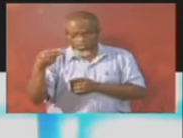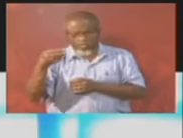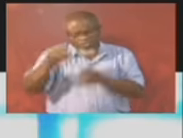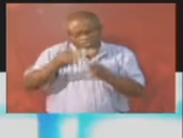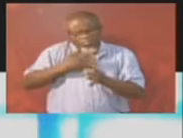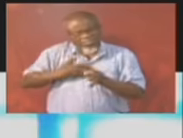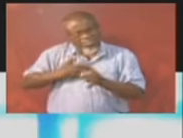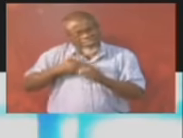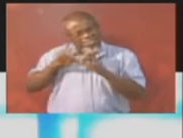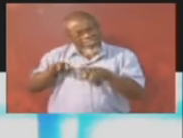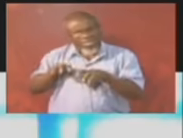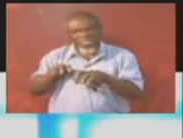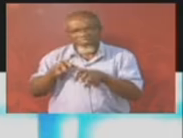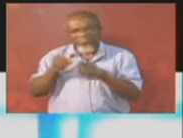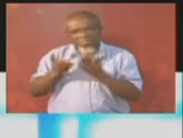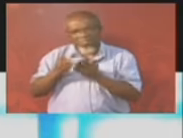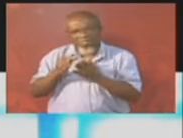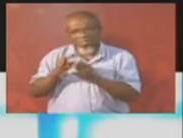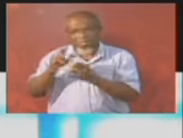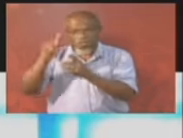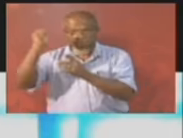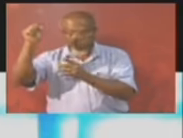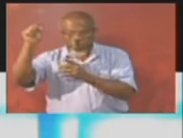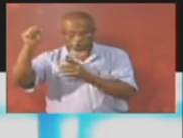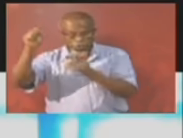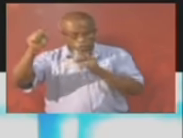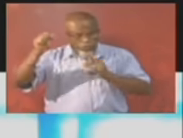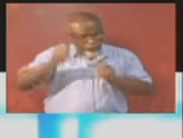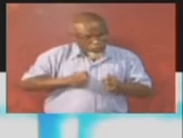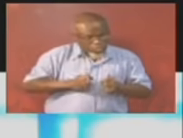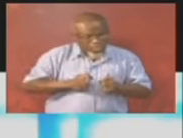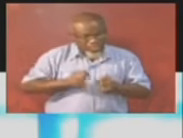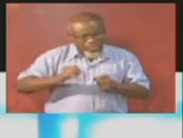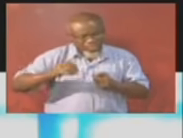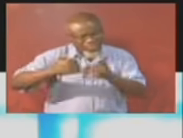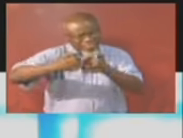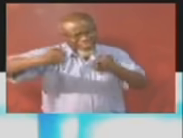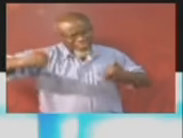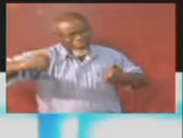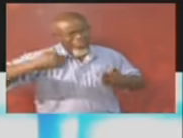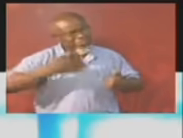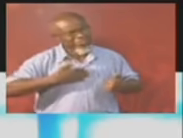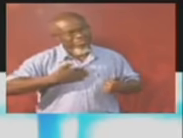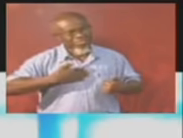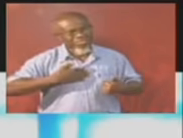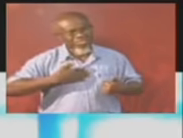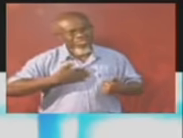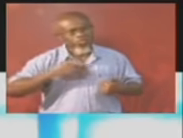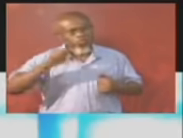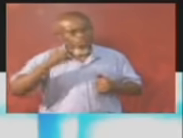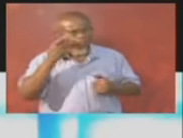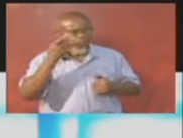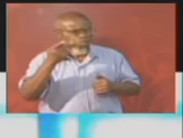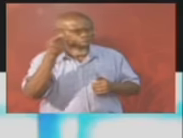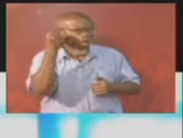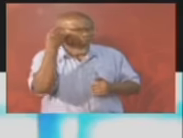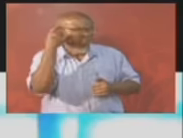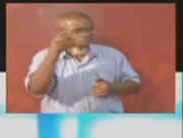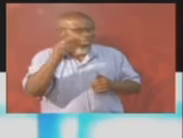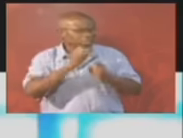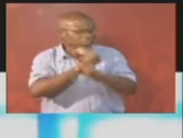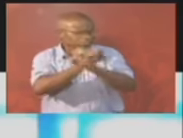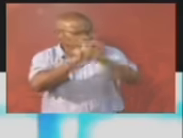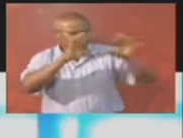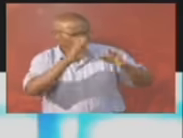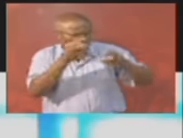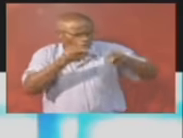data to make it easier for persons to see and to absorb. Dr. Heinz, I believe I can ask you my two